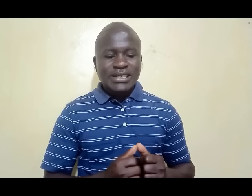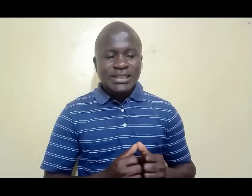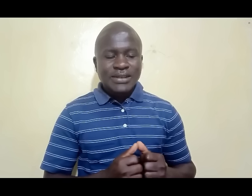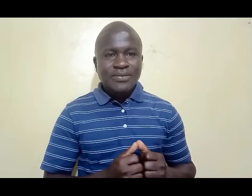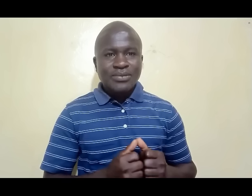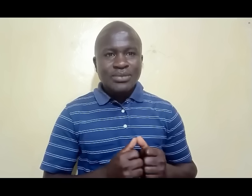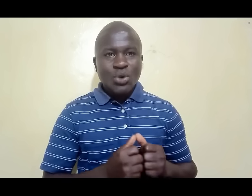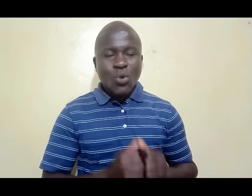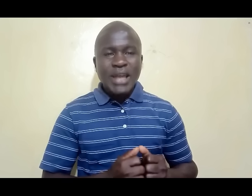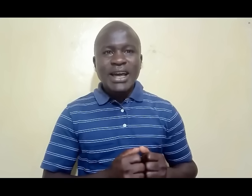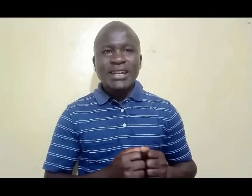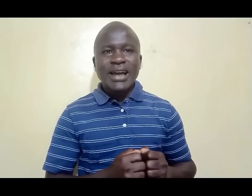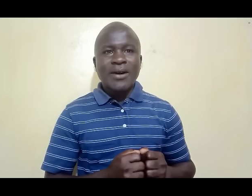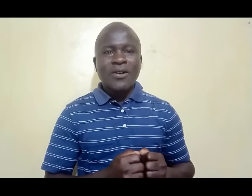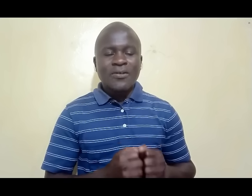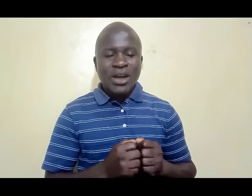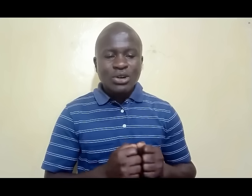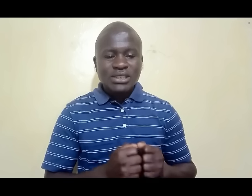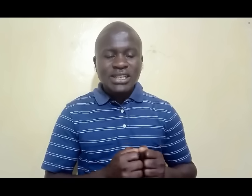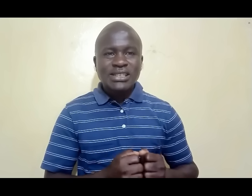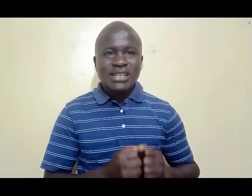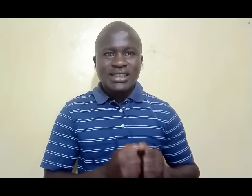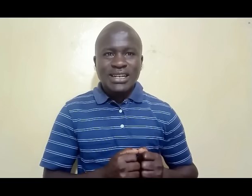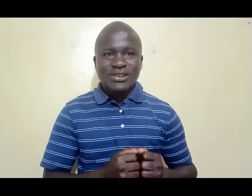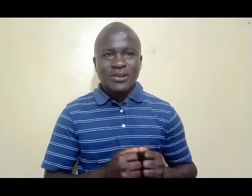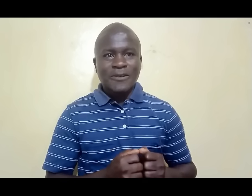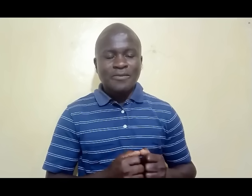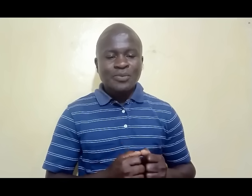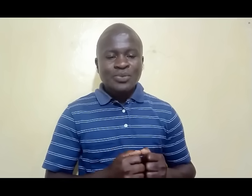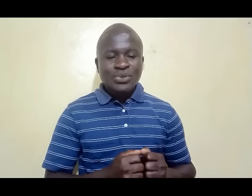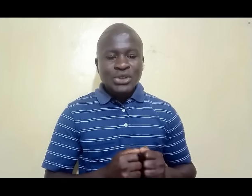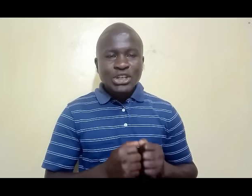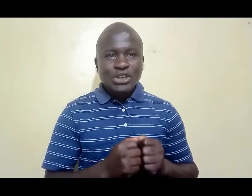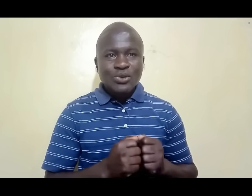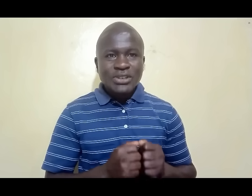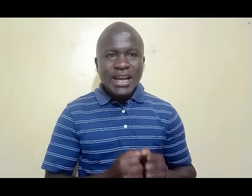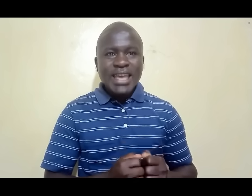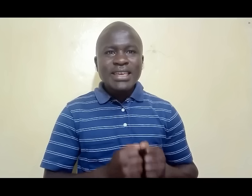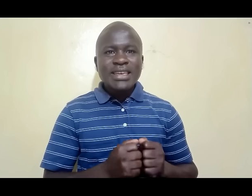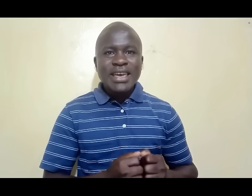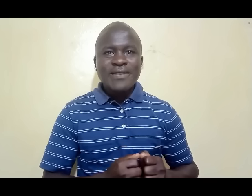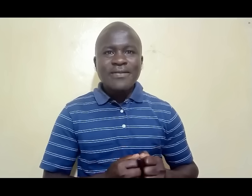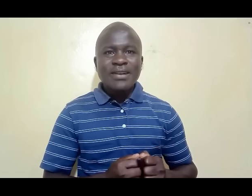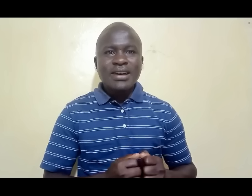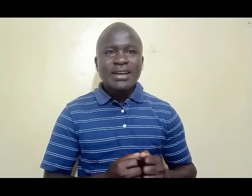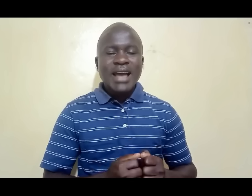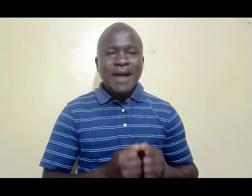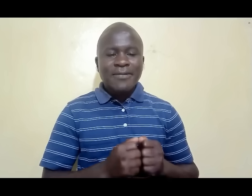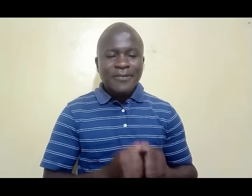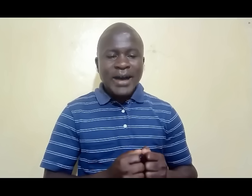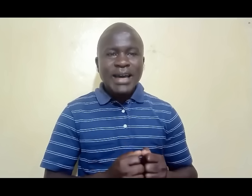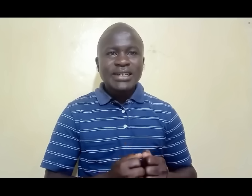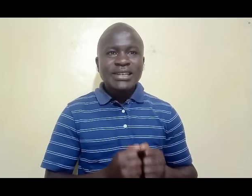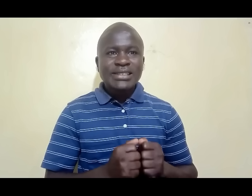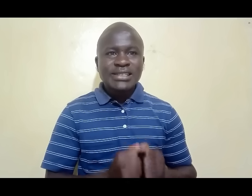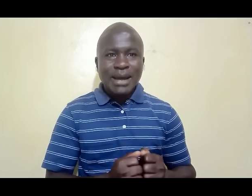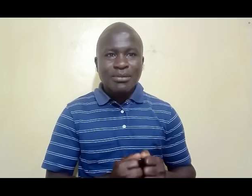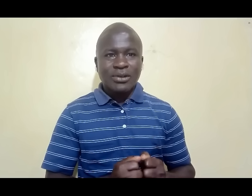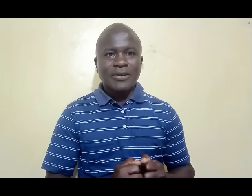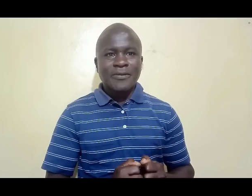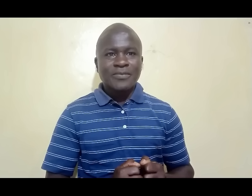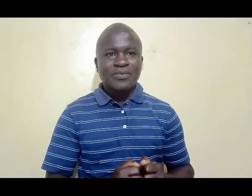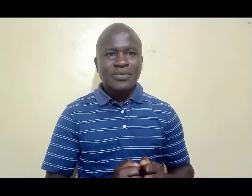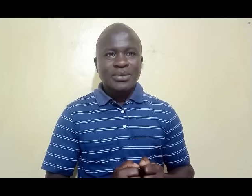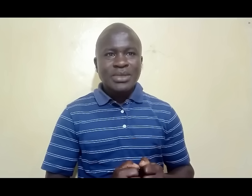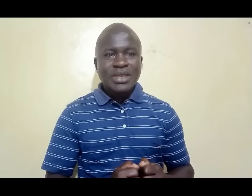Reverent Wainaina of the All Saints Cathedral today gave a fiery